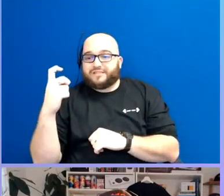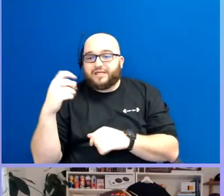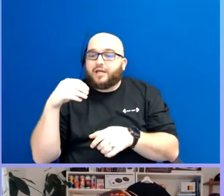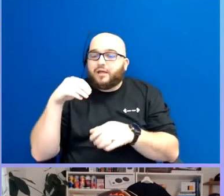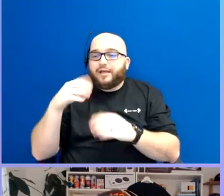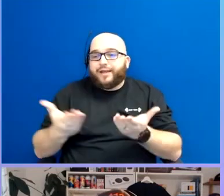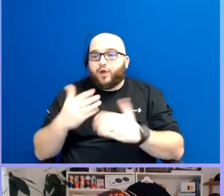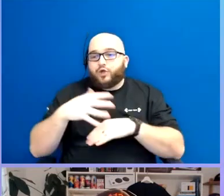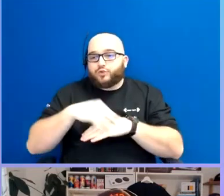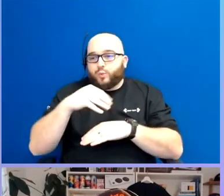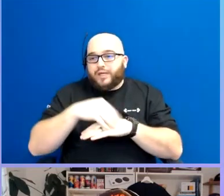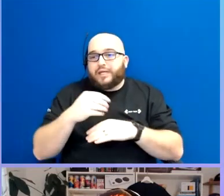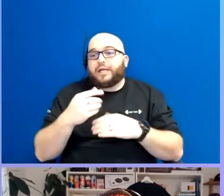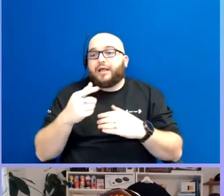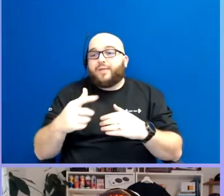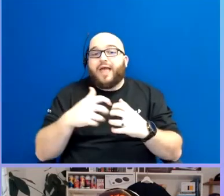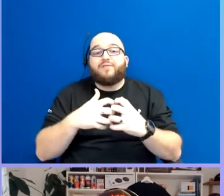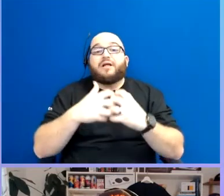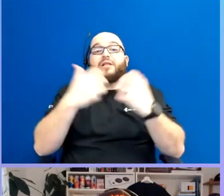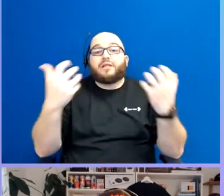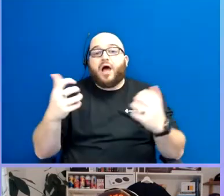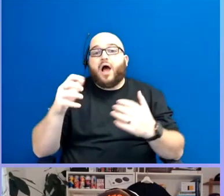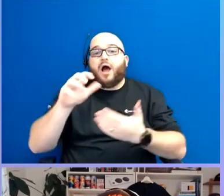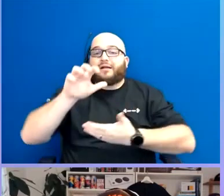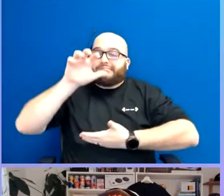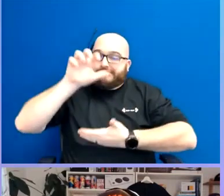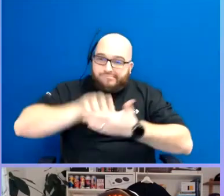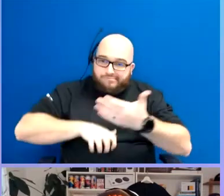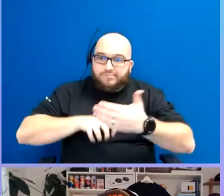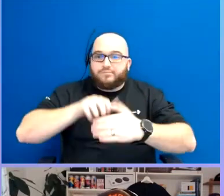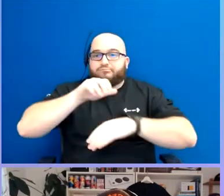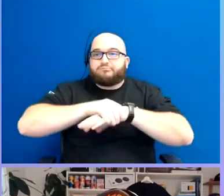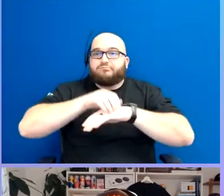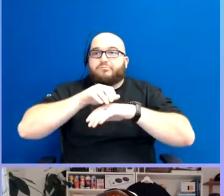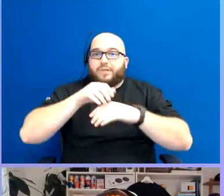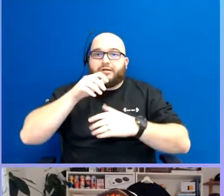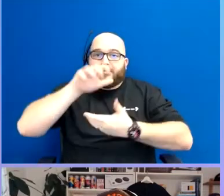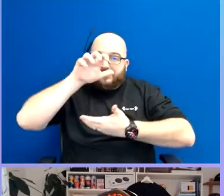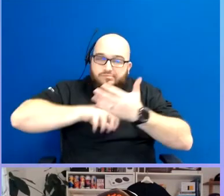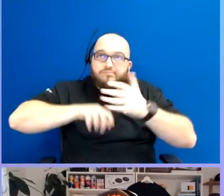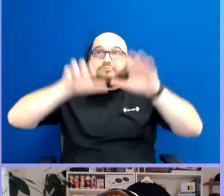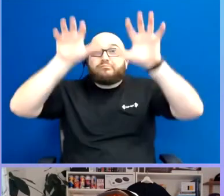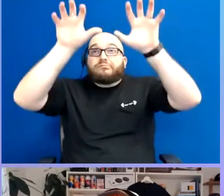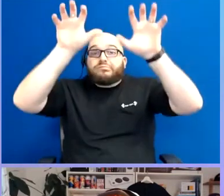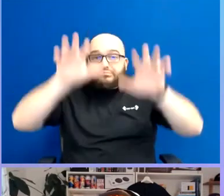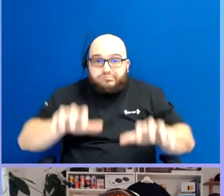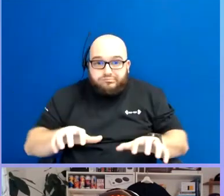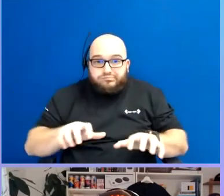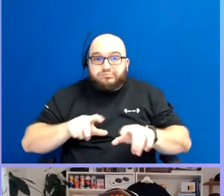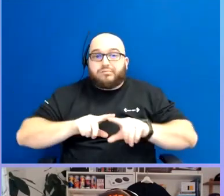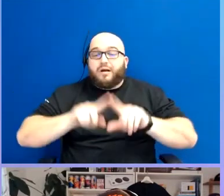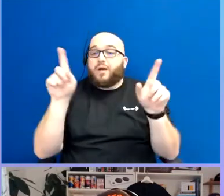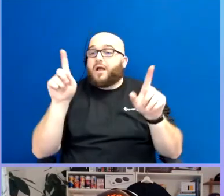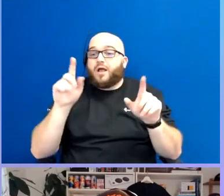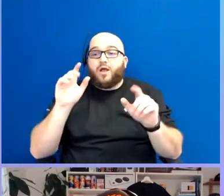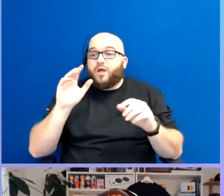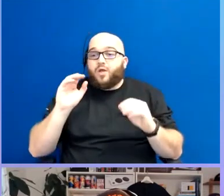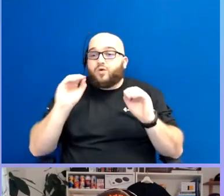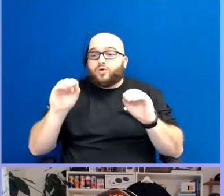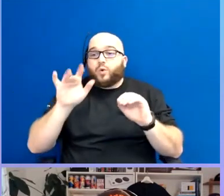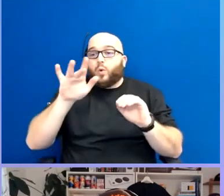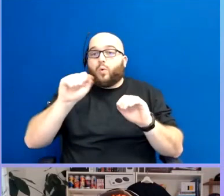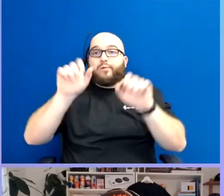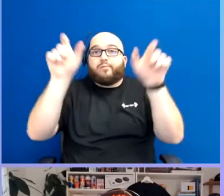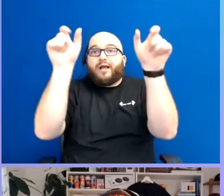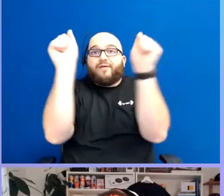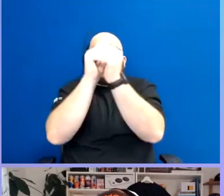They have a lot of alt text written, so they've done quite a decent job, but there's no space in between, and there